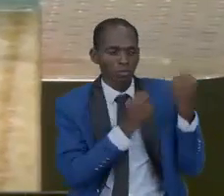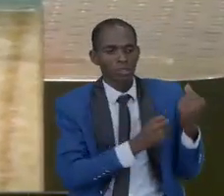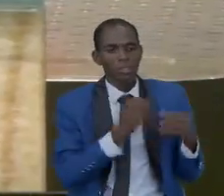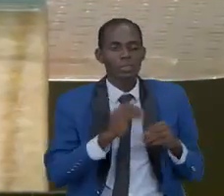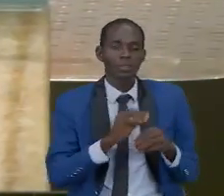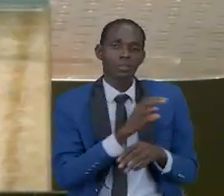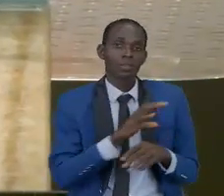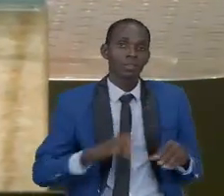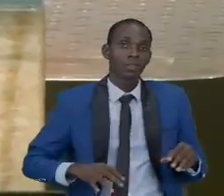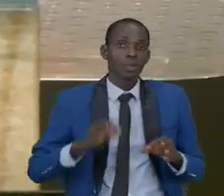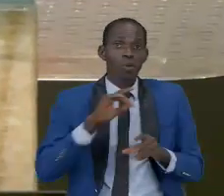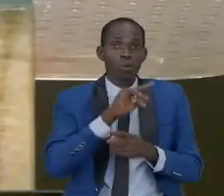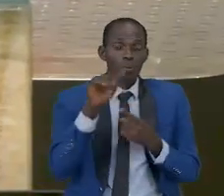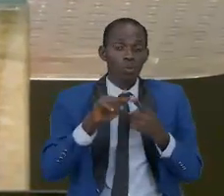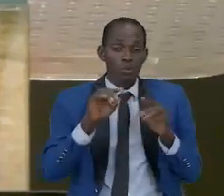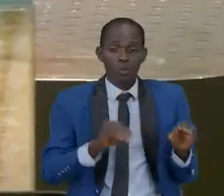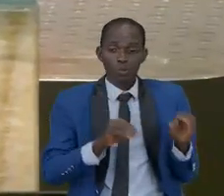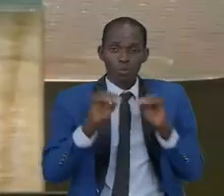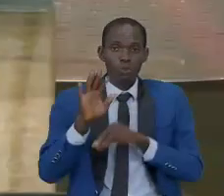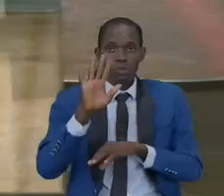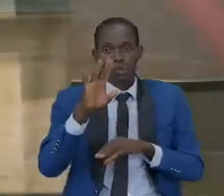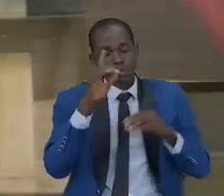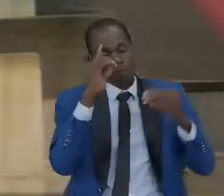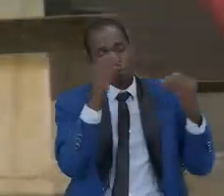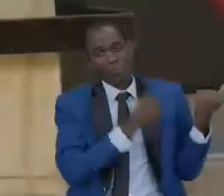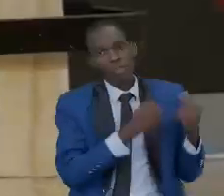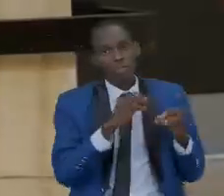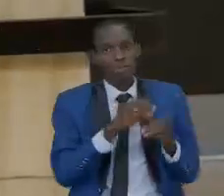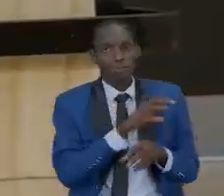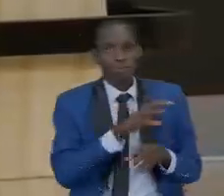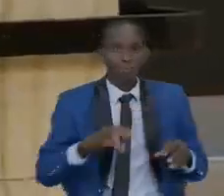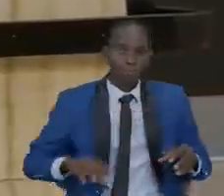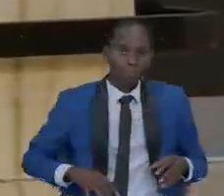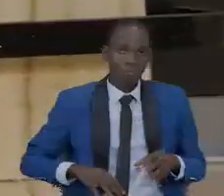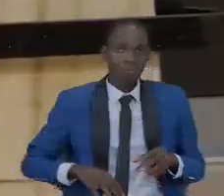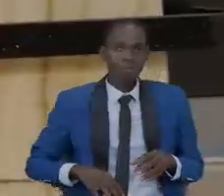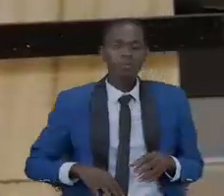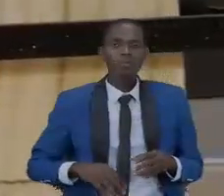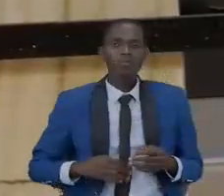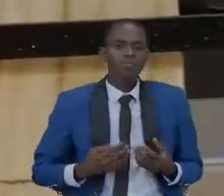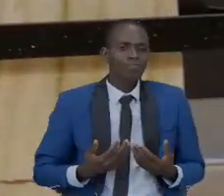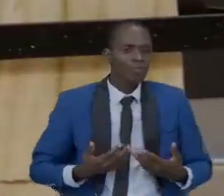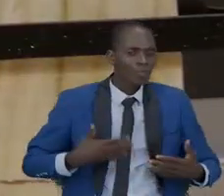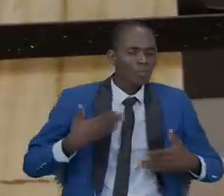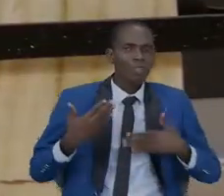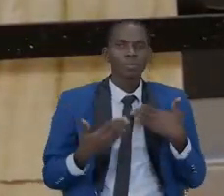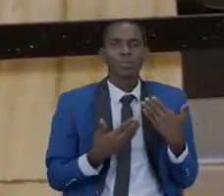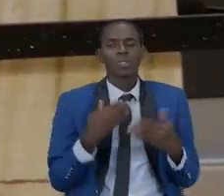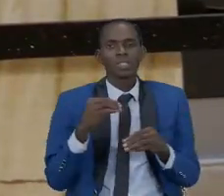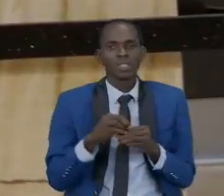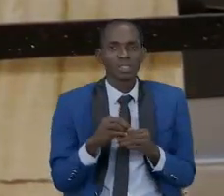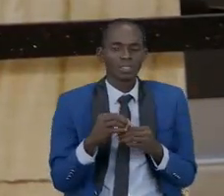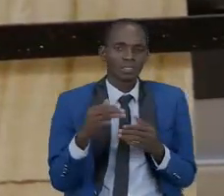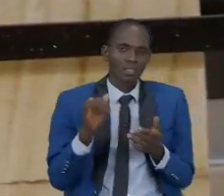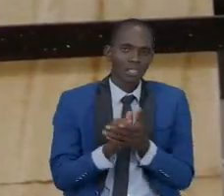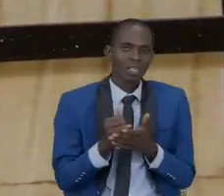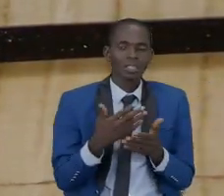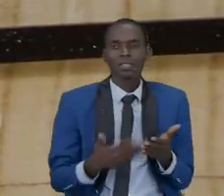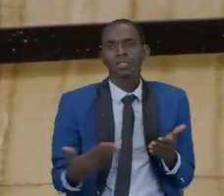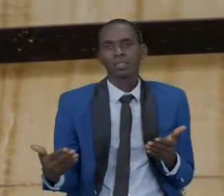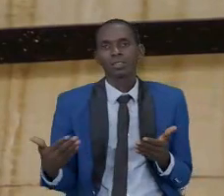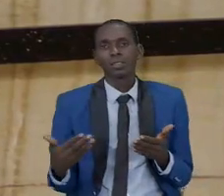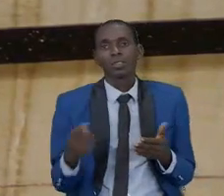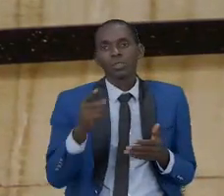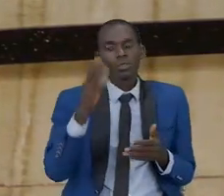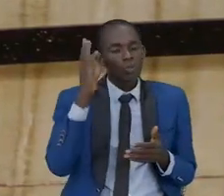face in Christ the life that follows after that you will not leave that